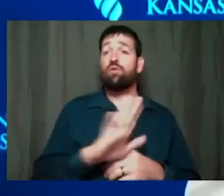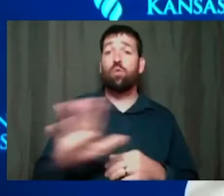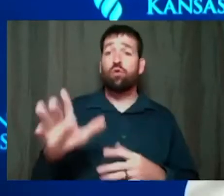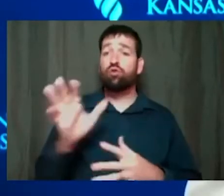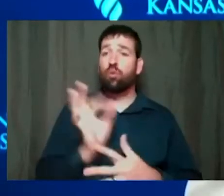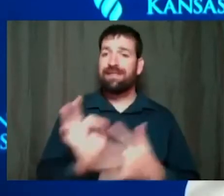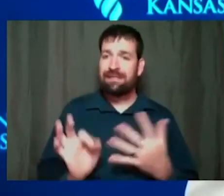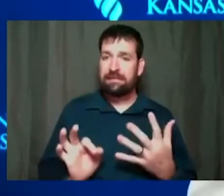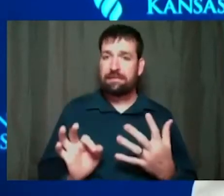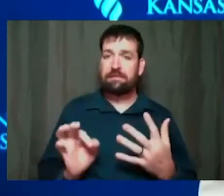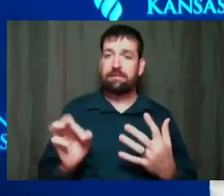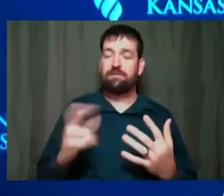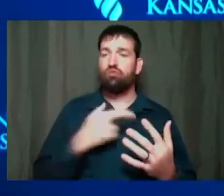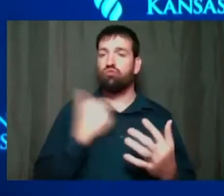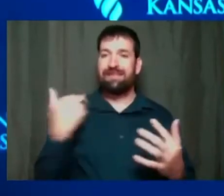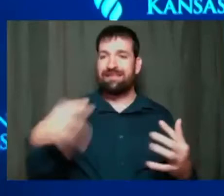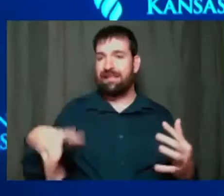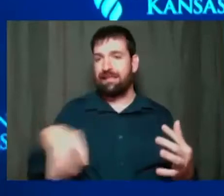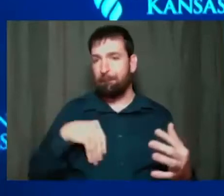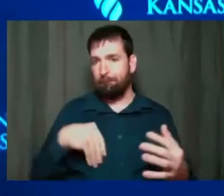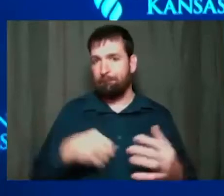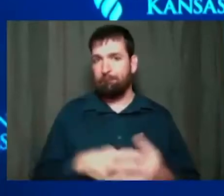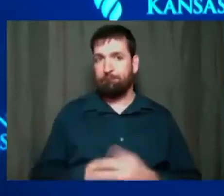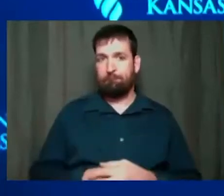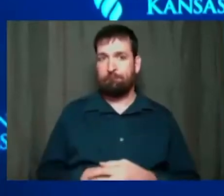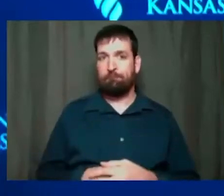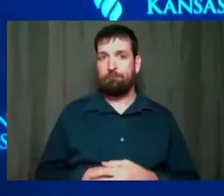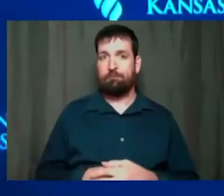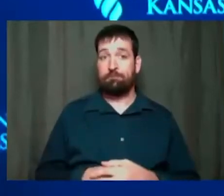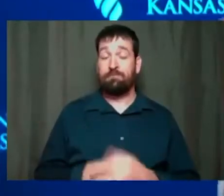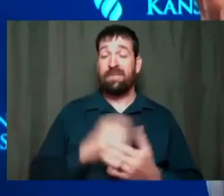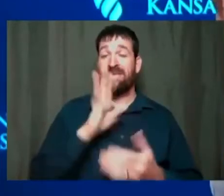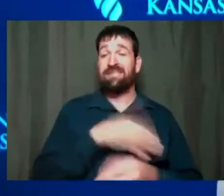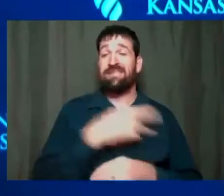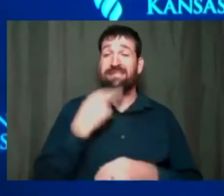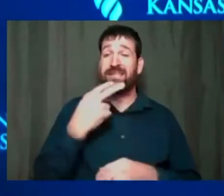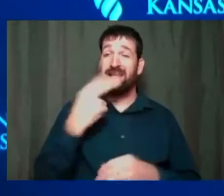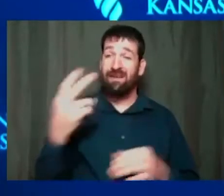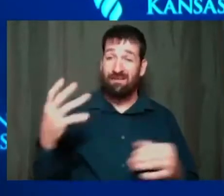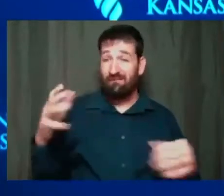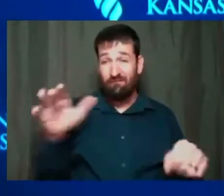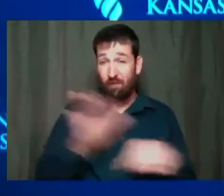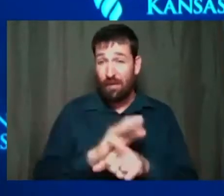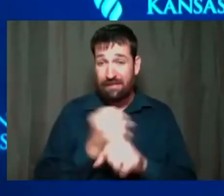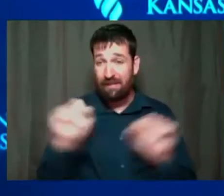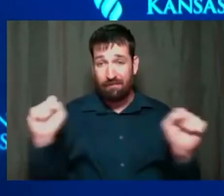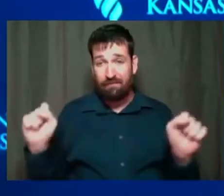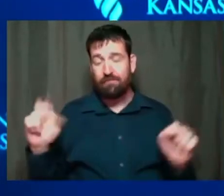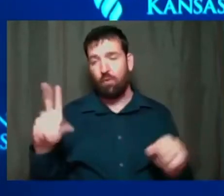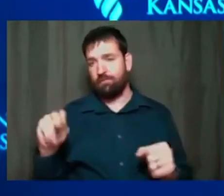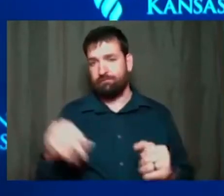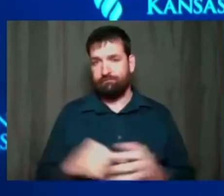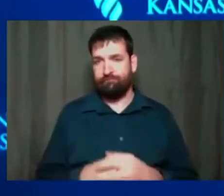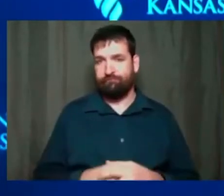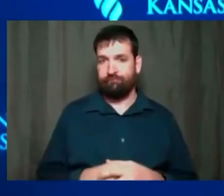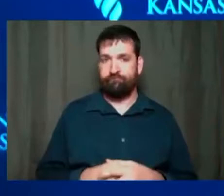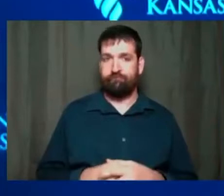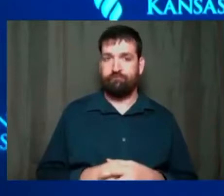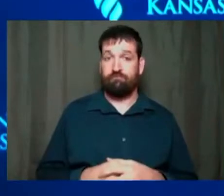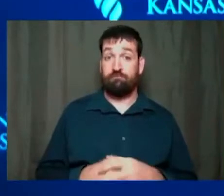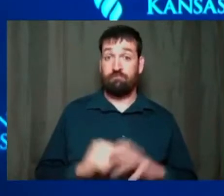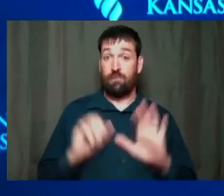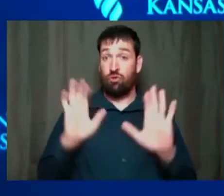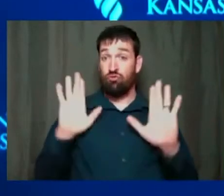level you want to accept. So, is singing in a choir fully safe? Nope, not fully safe. No. Are there great ways to make it